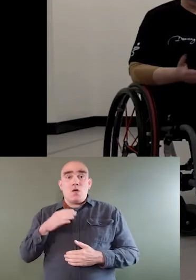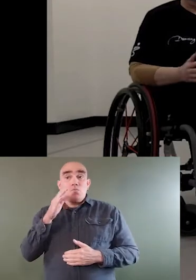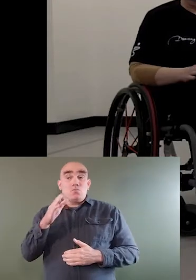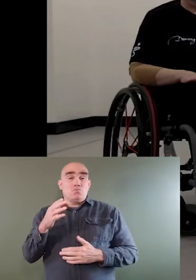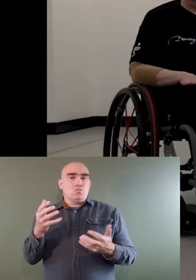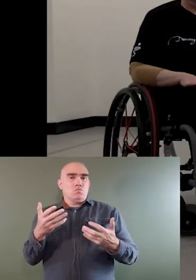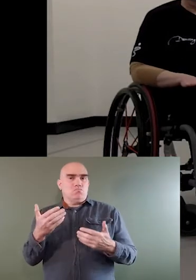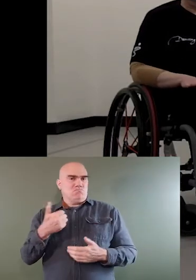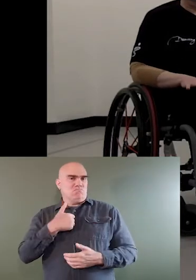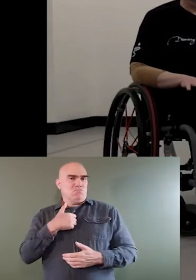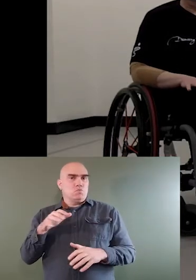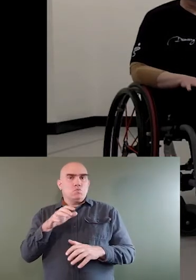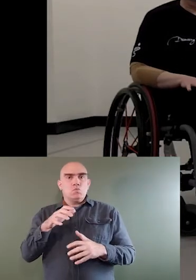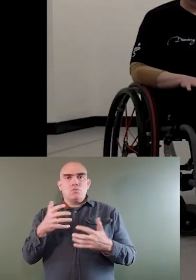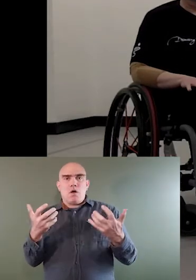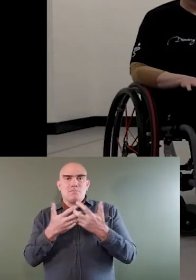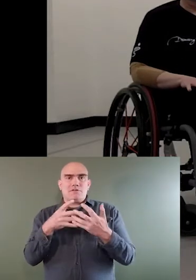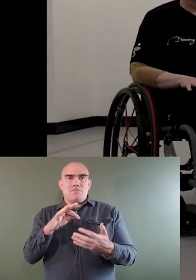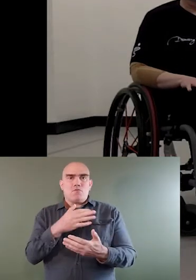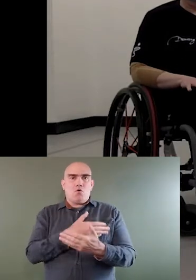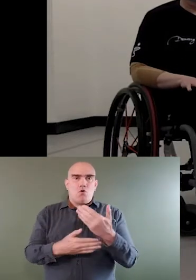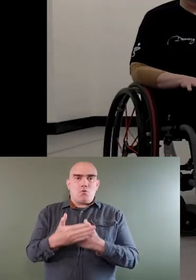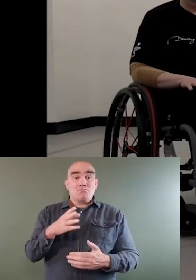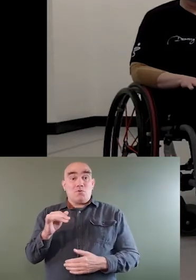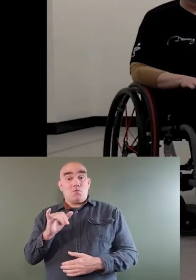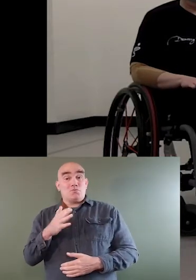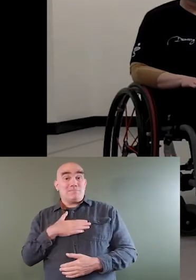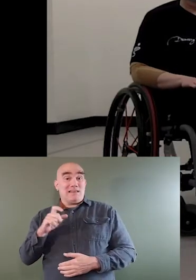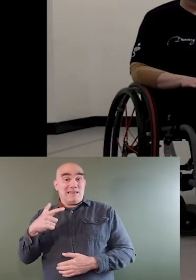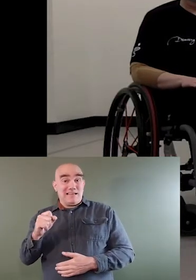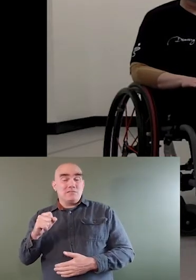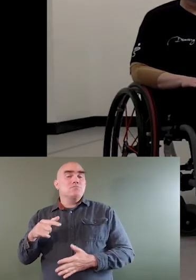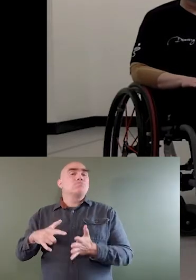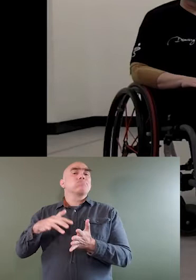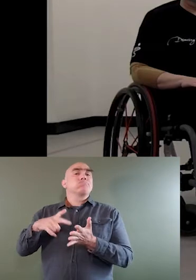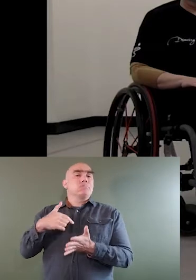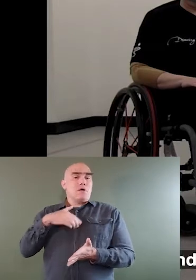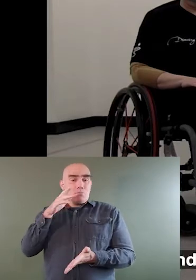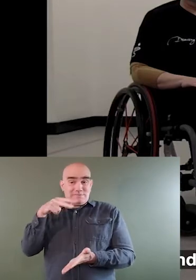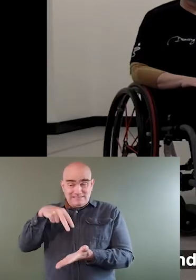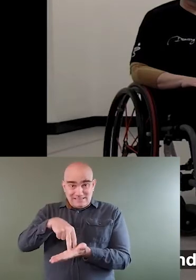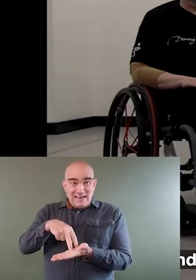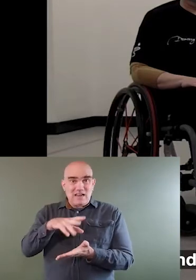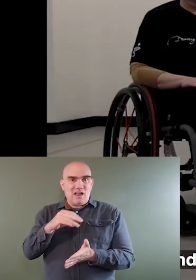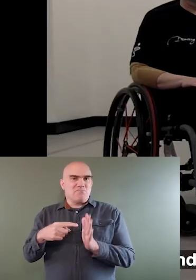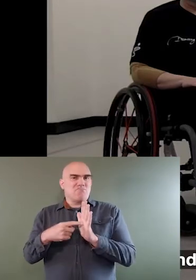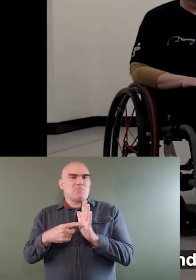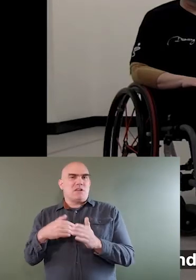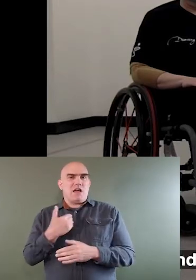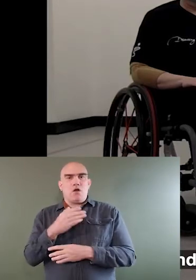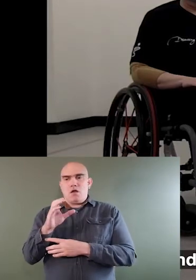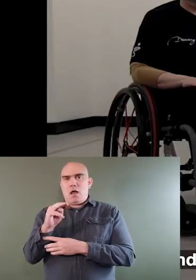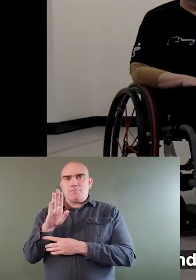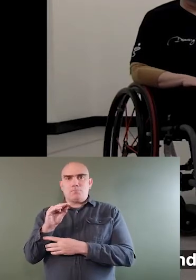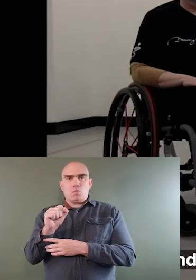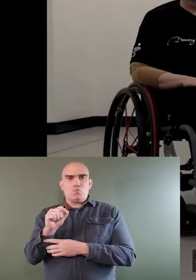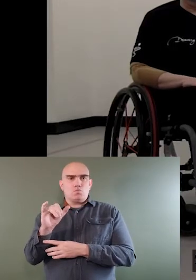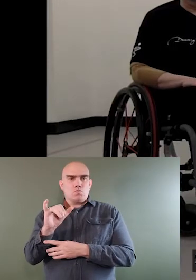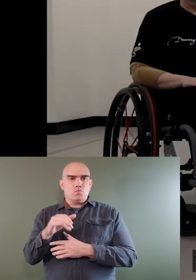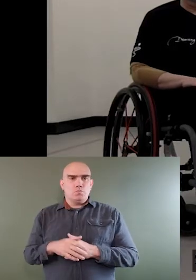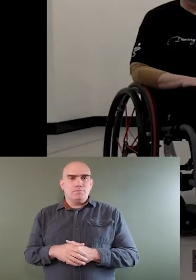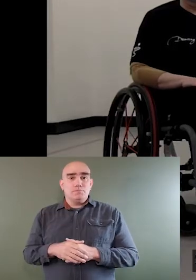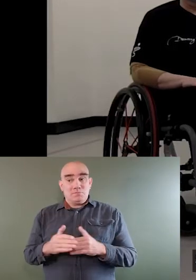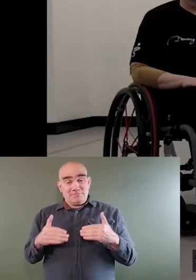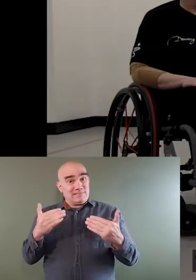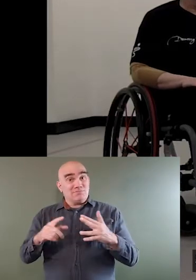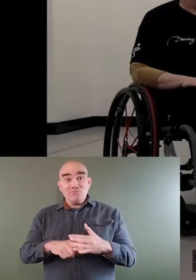a combination of my arms and also my legs, and occasionally I will stand and demonstrate our combinations also.